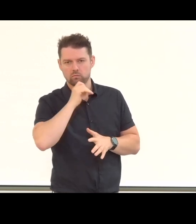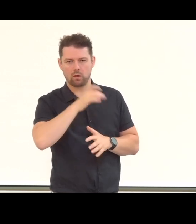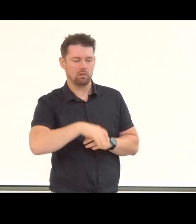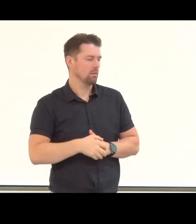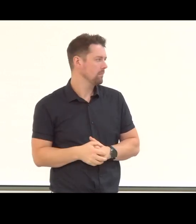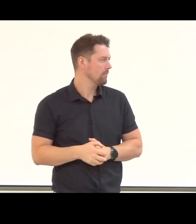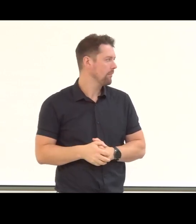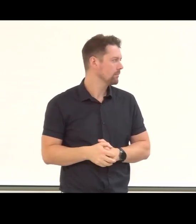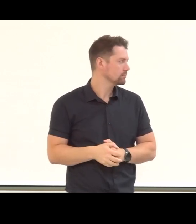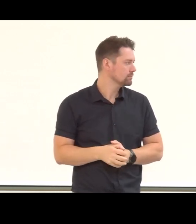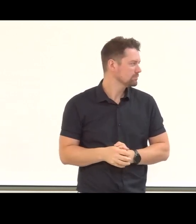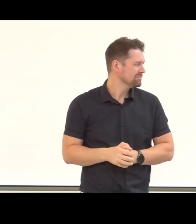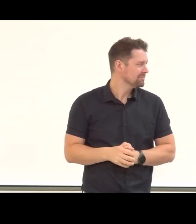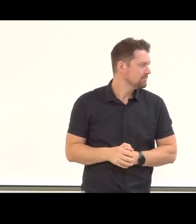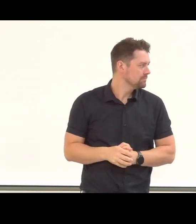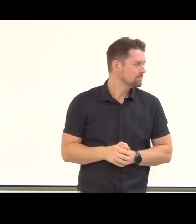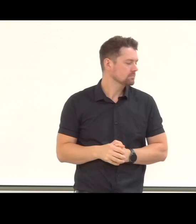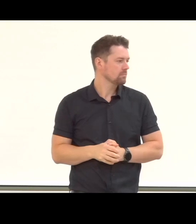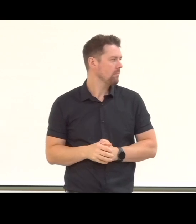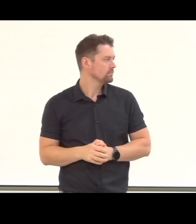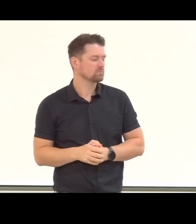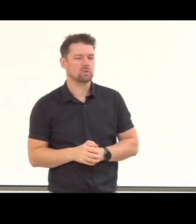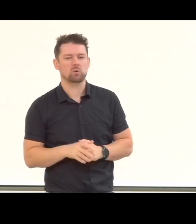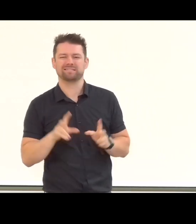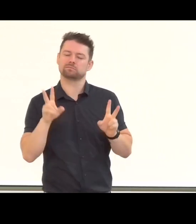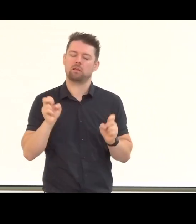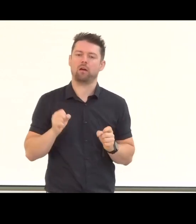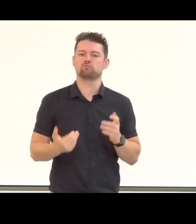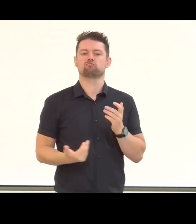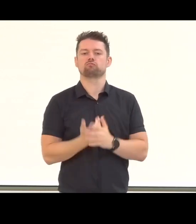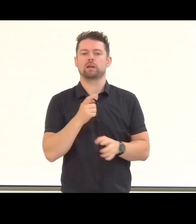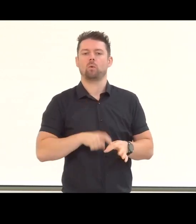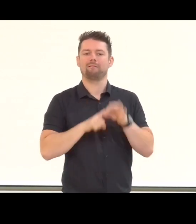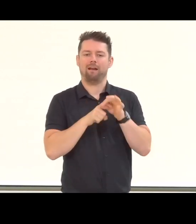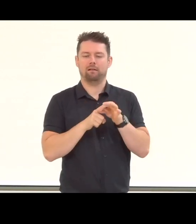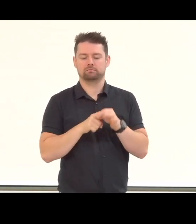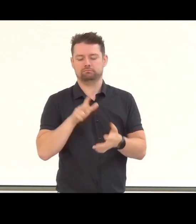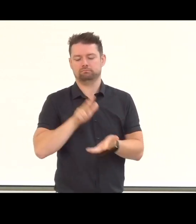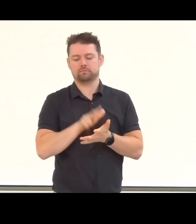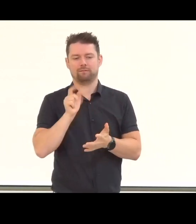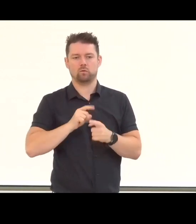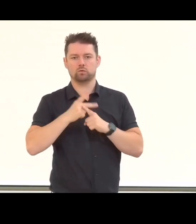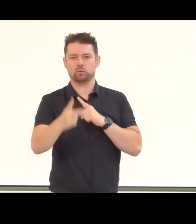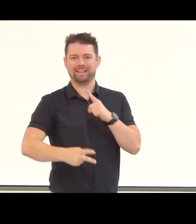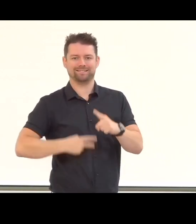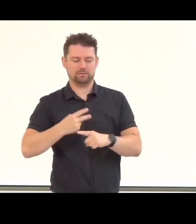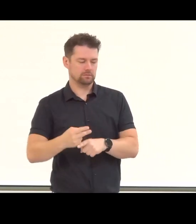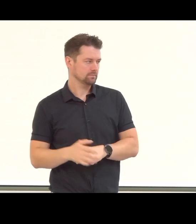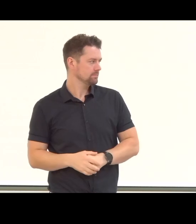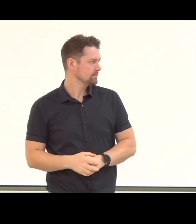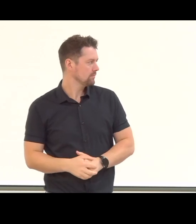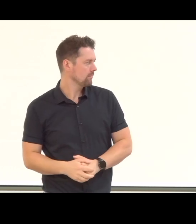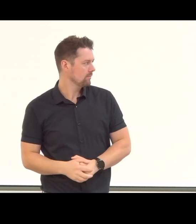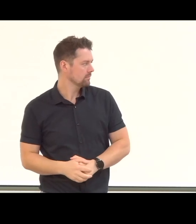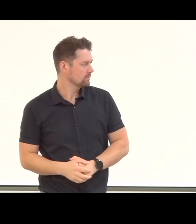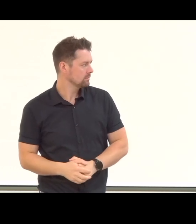up a couple of things, meet up, and this will then account as a requalifier, and then you're good for the next 2 years. Yep. Or you participate in a mission, then you're also good for the next 2 years. So